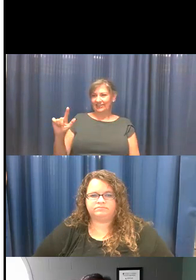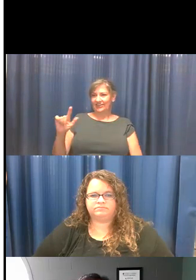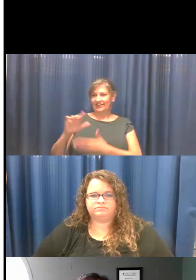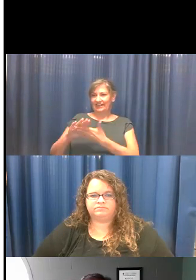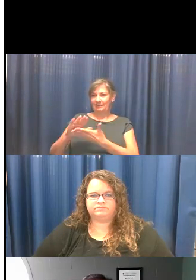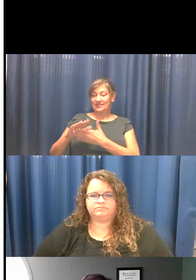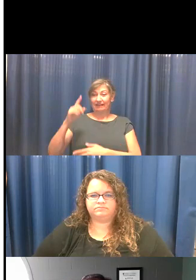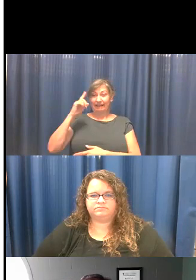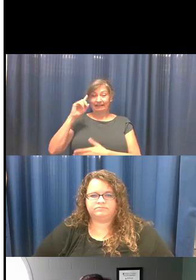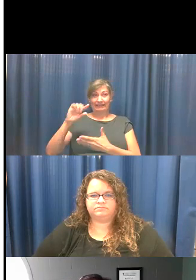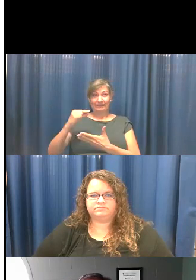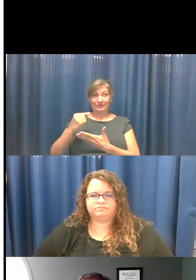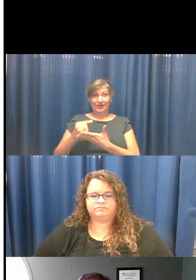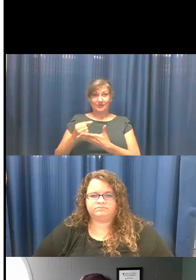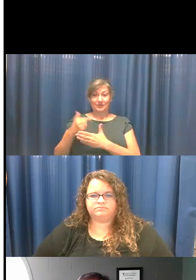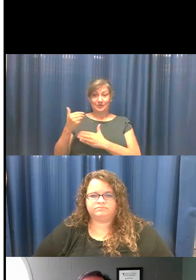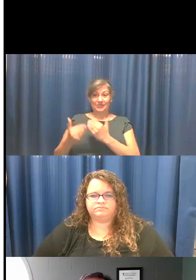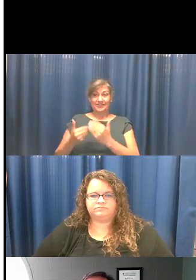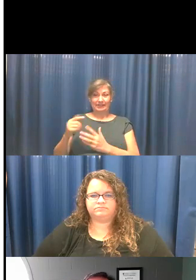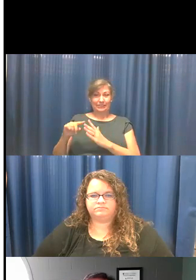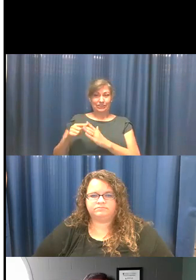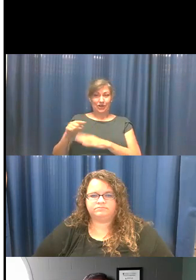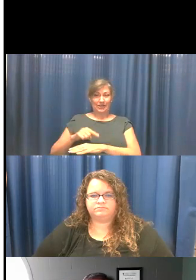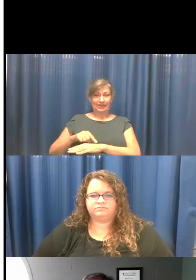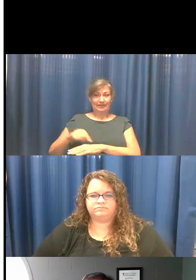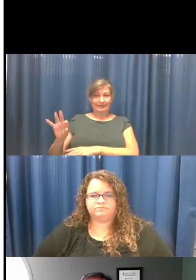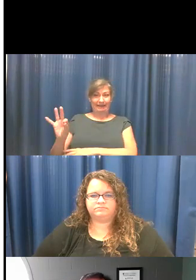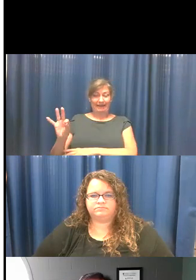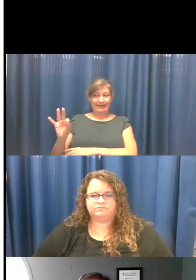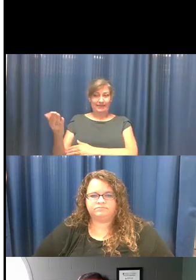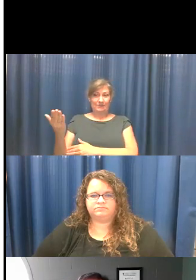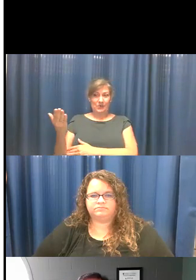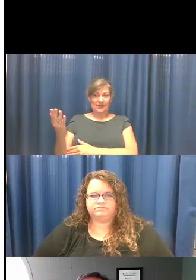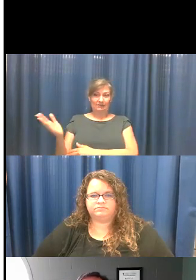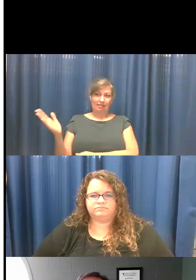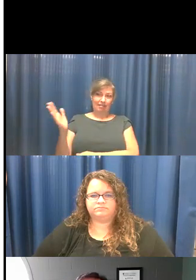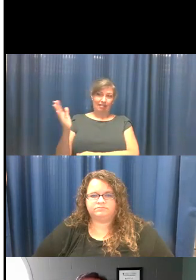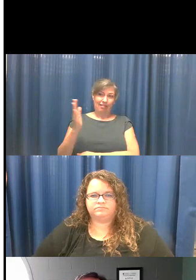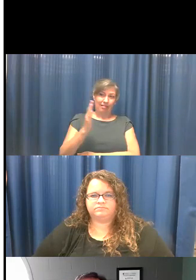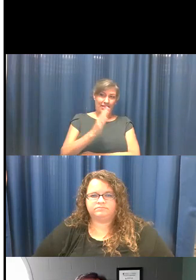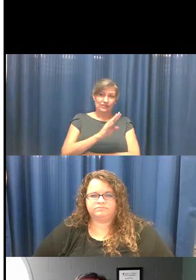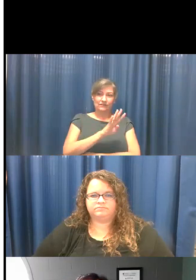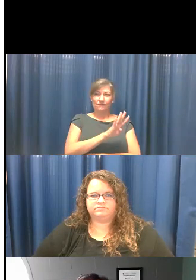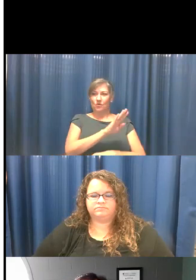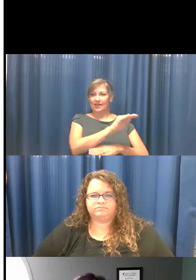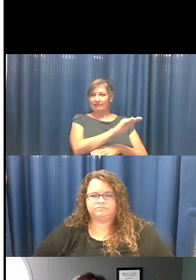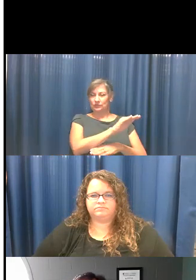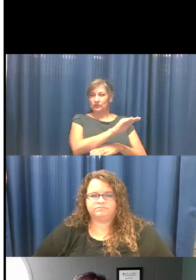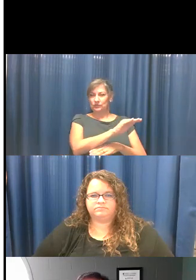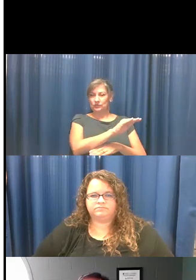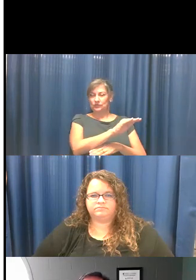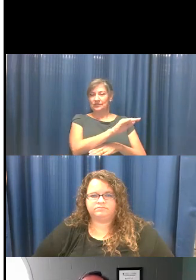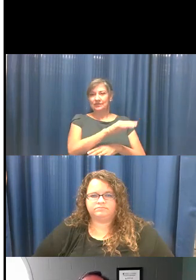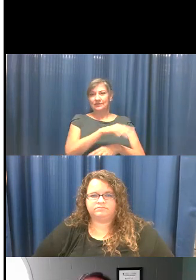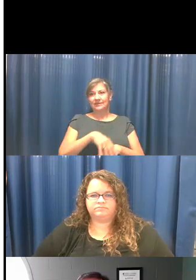think the graduation proceedings started at 9 a.m. and went through about 4 p.m. in the afternoon, and it